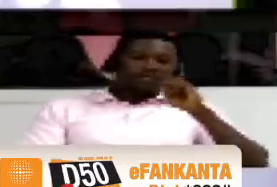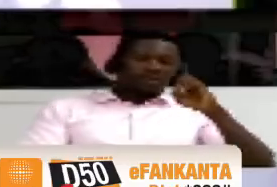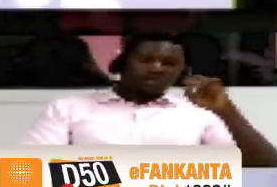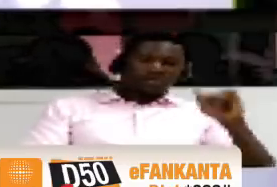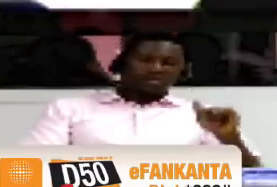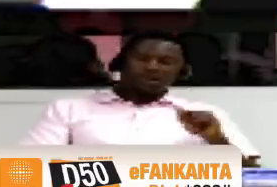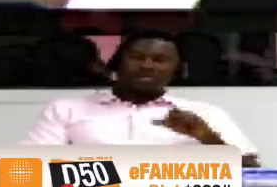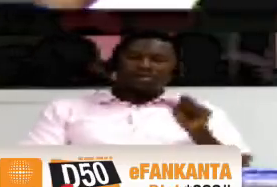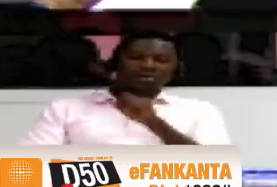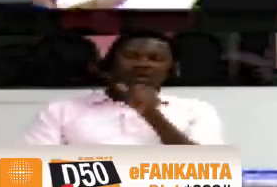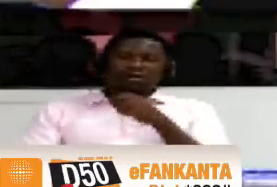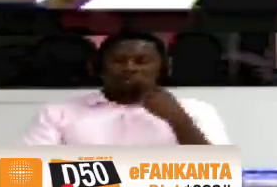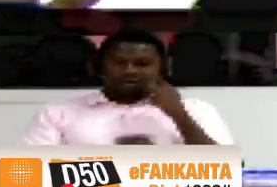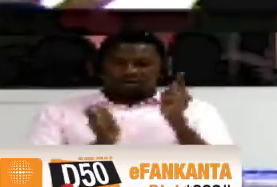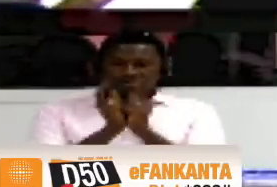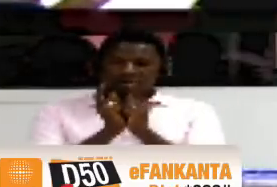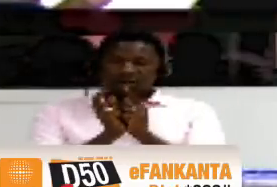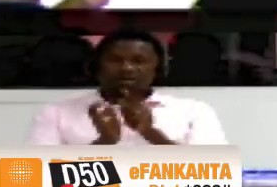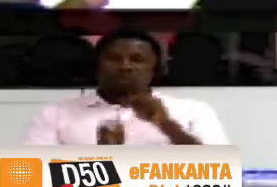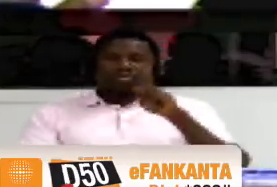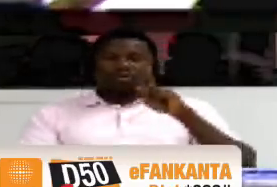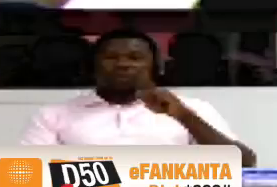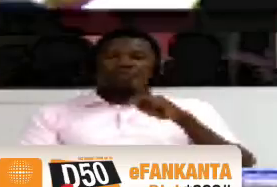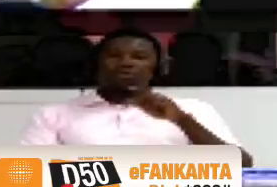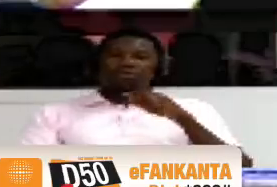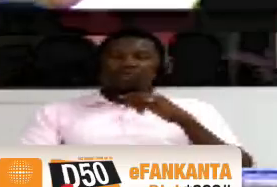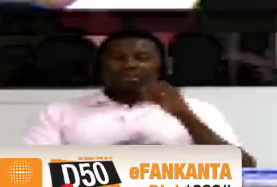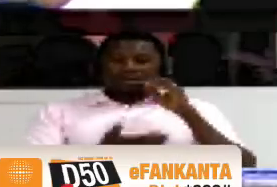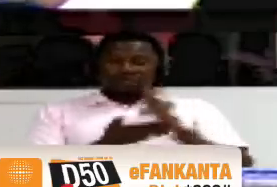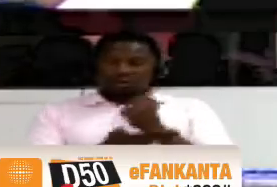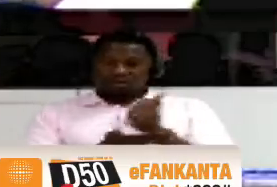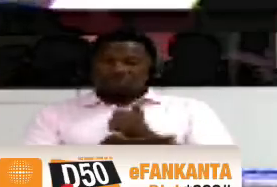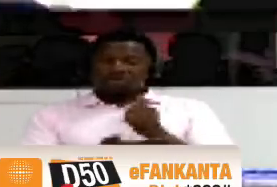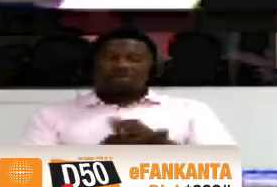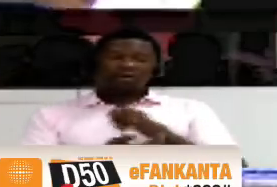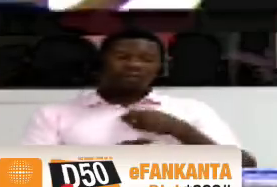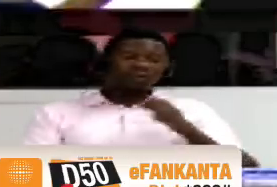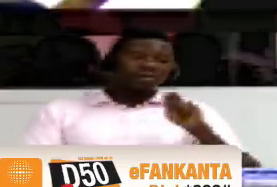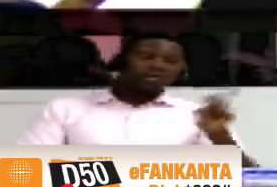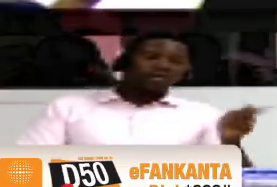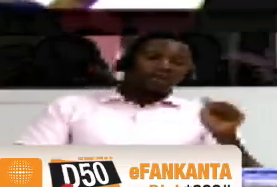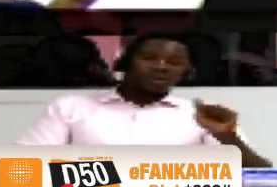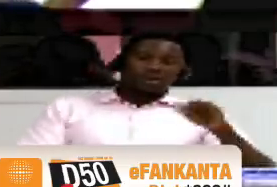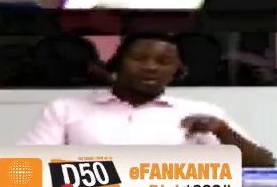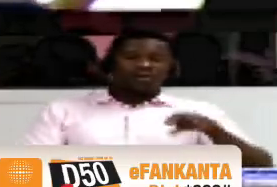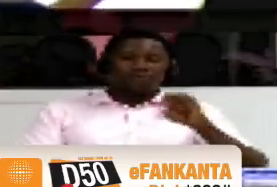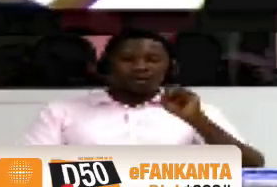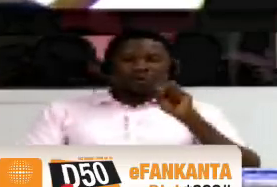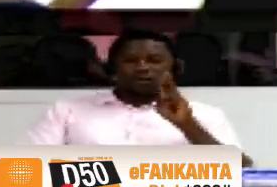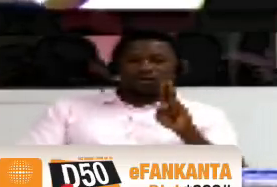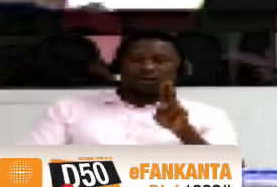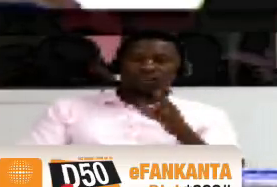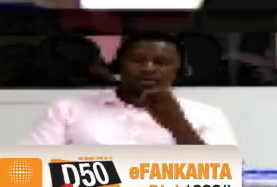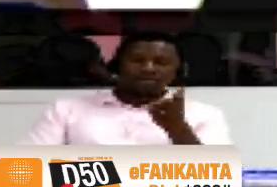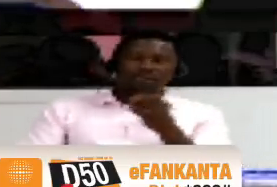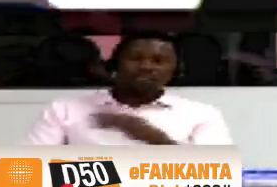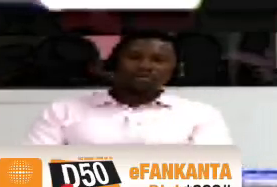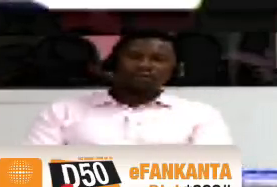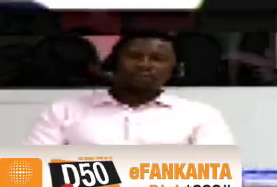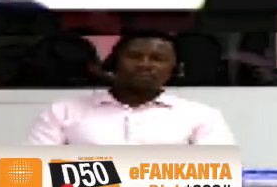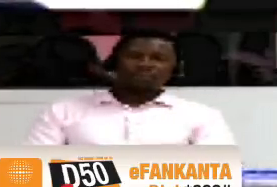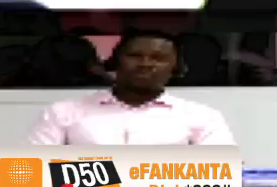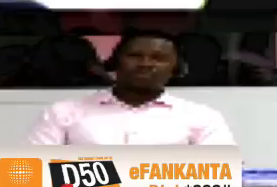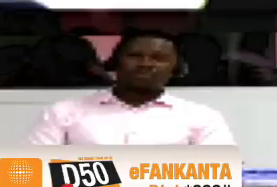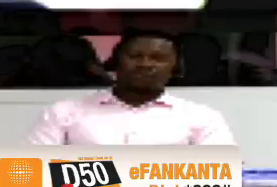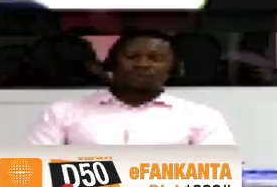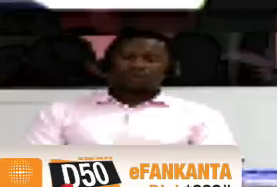Gamsu. Were you taken to the NIA premises on your own, or were you in a group of detainees? I was